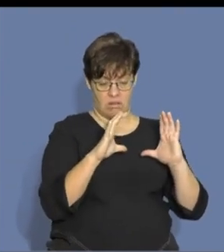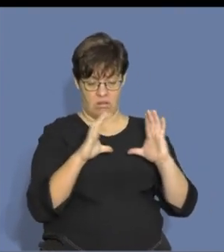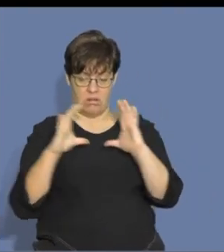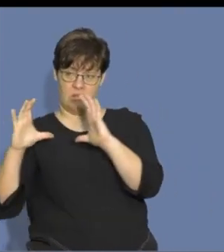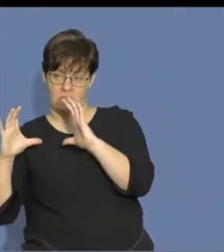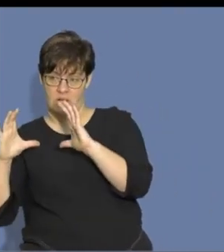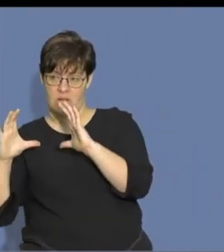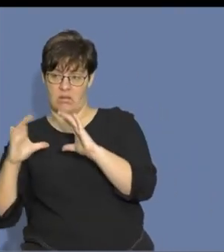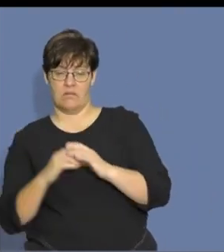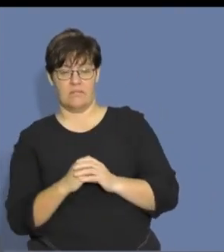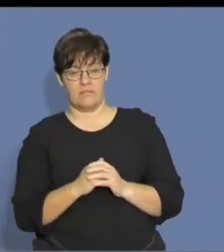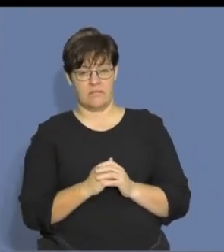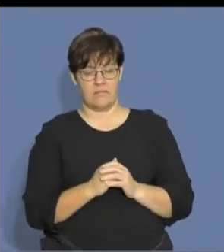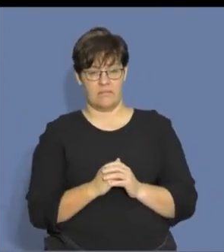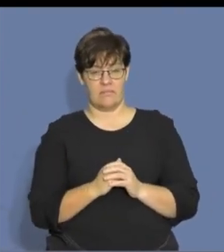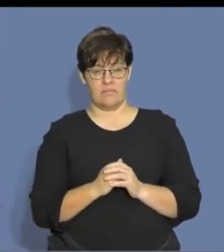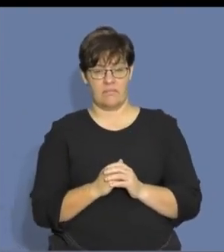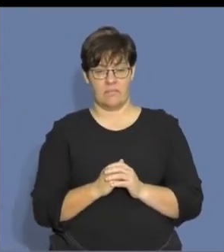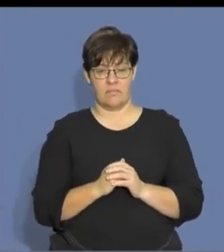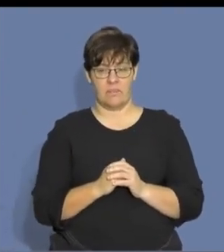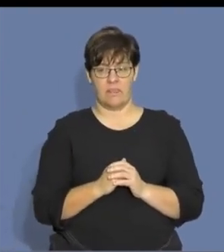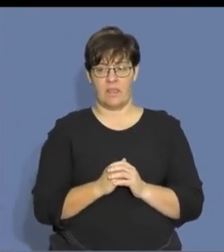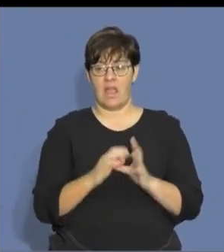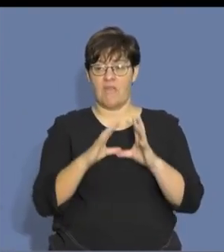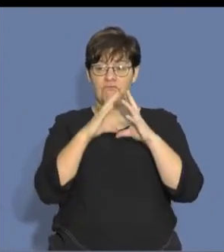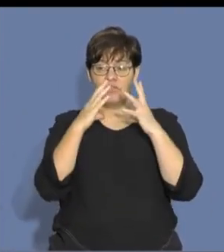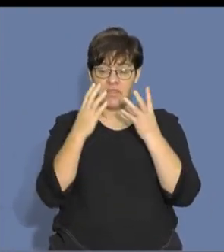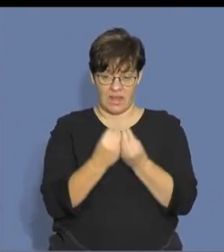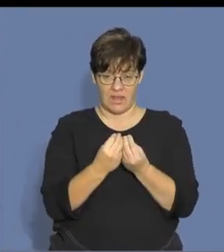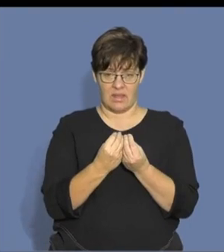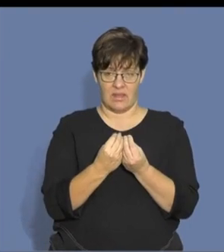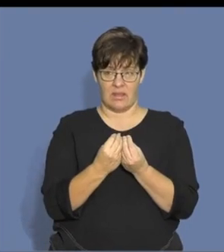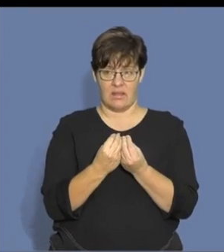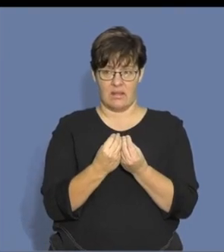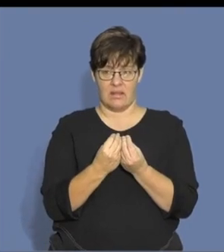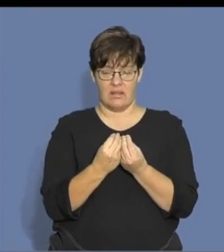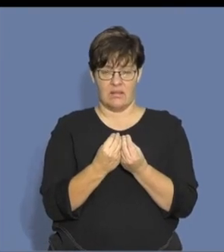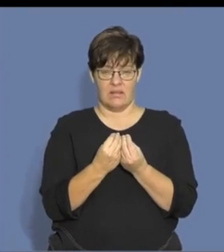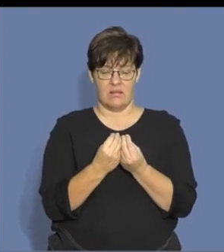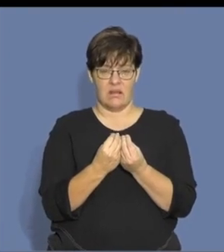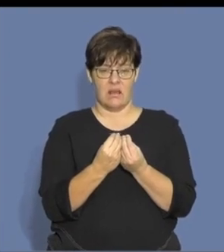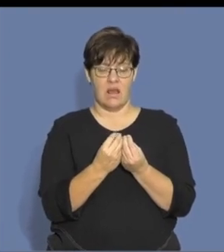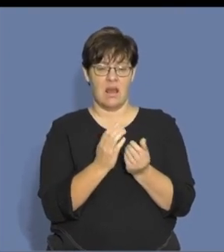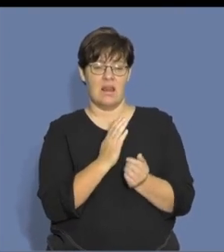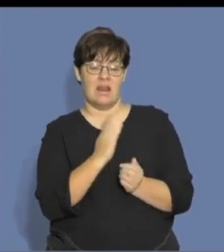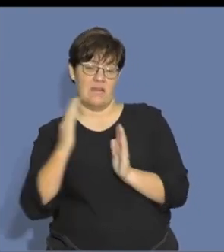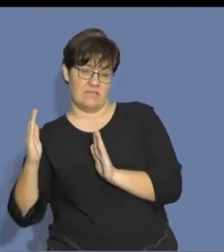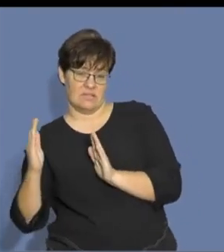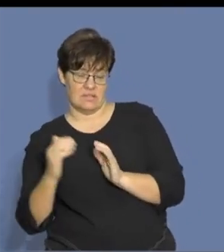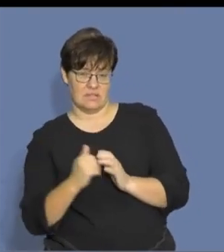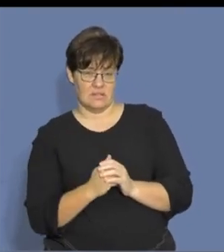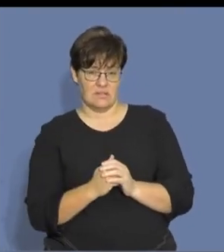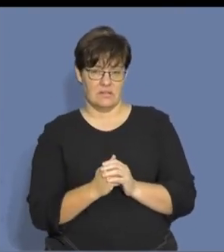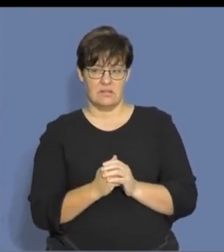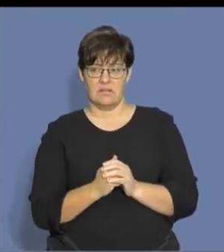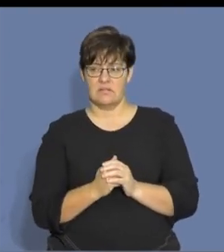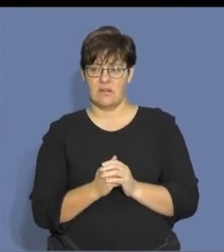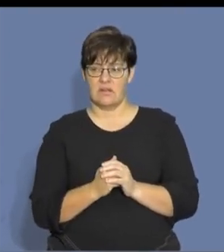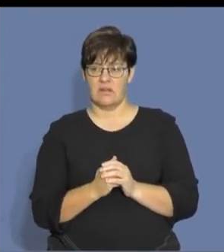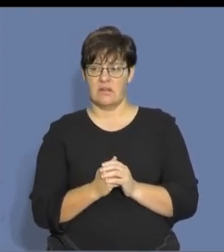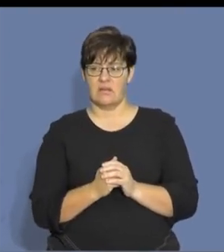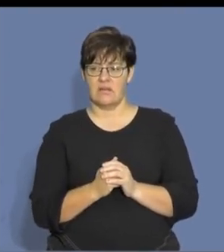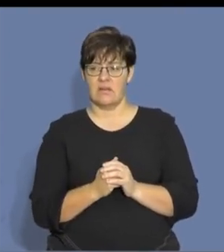the left. And everything is going to be shifted 1 to the left, including the x cuts. So the